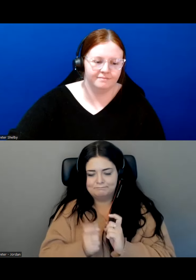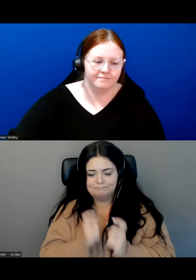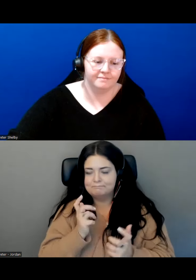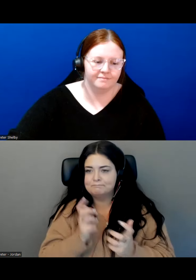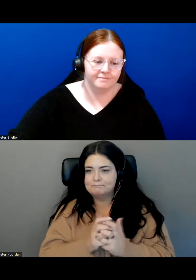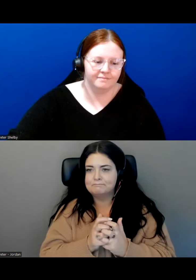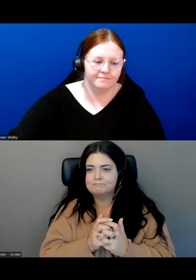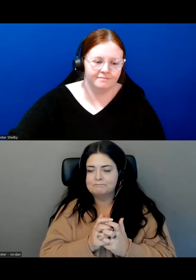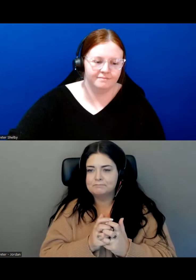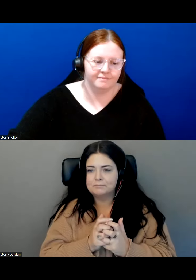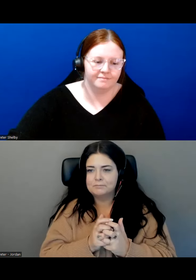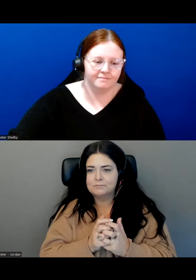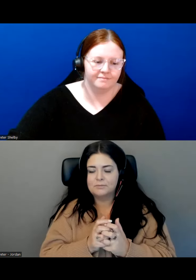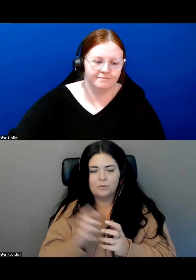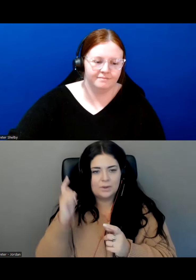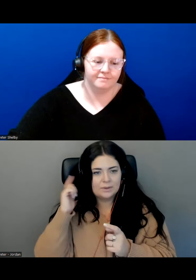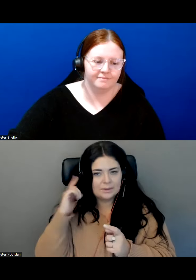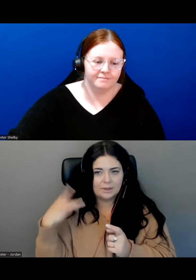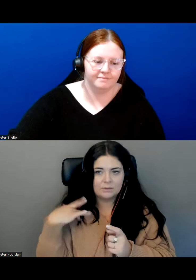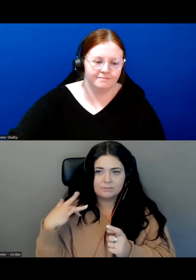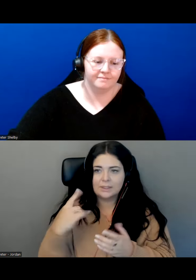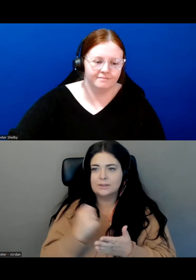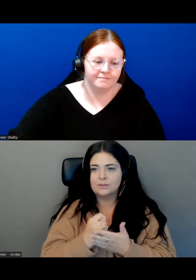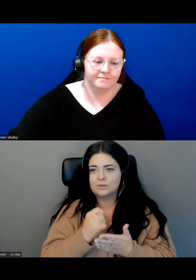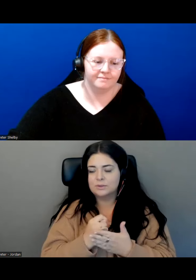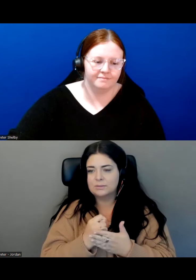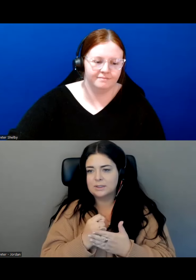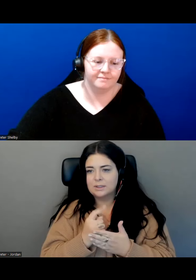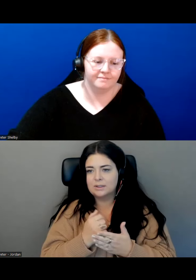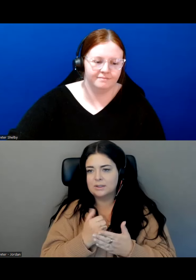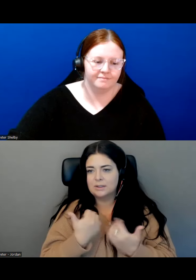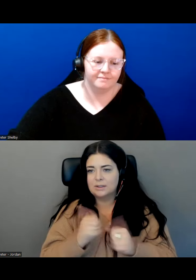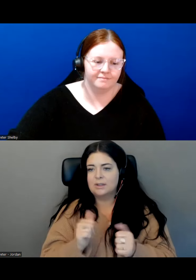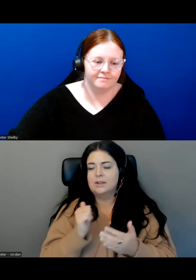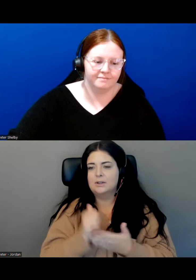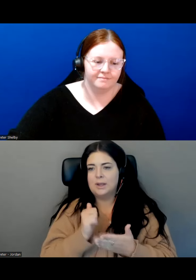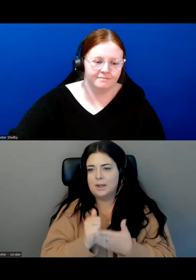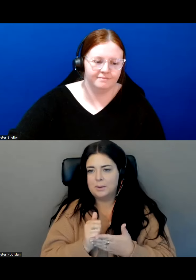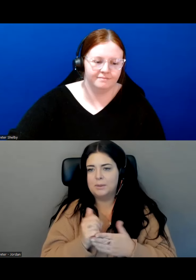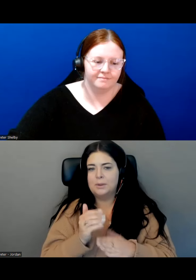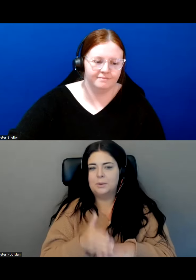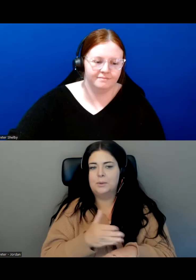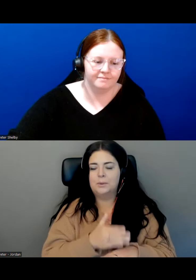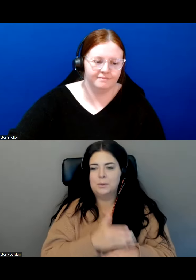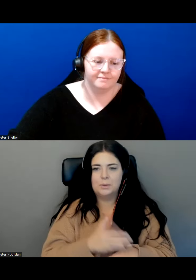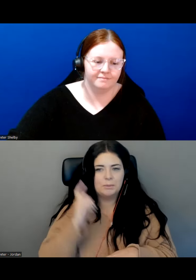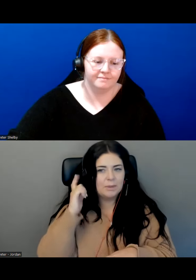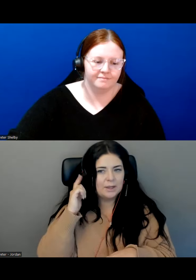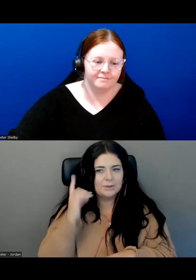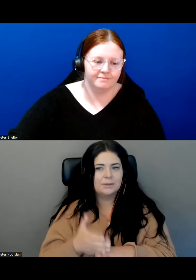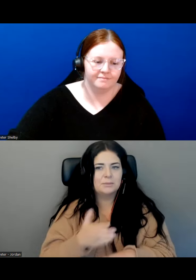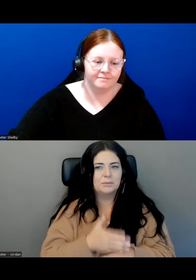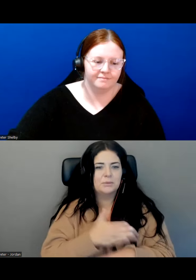with them for sound sensitivity treatments and trying to help gradually toughen up their ears and get them